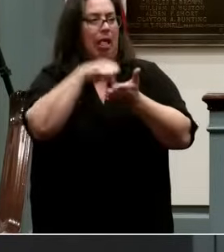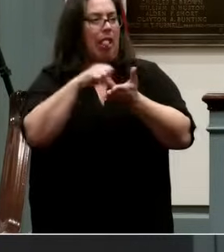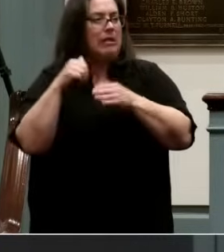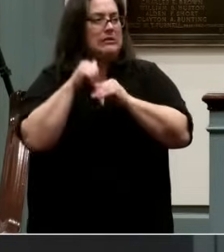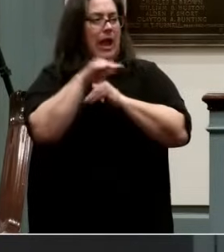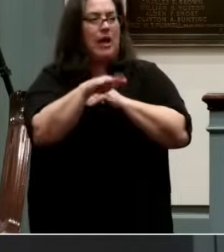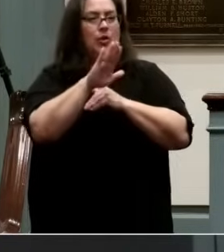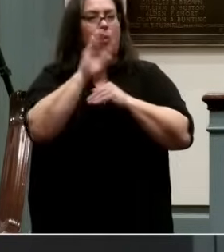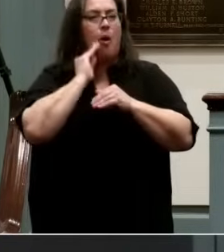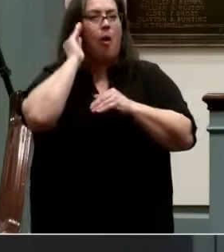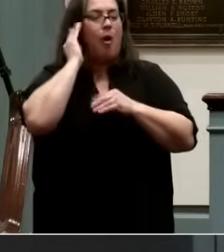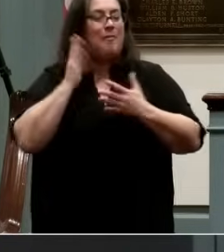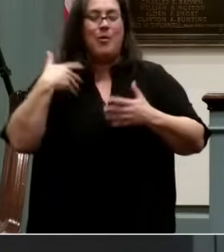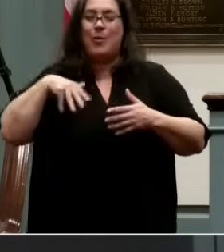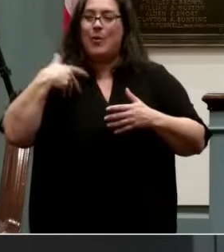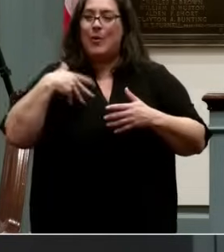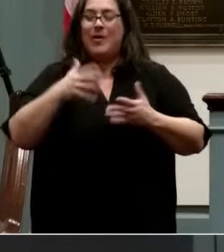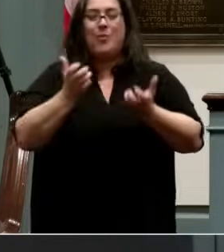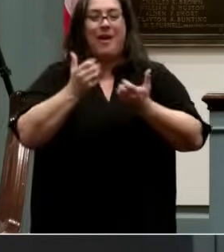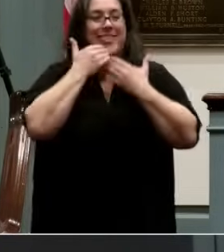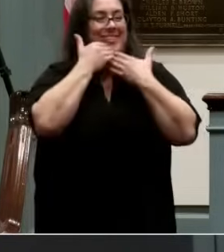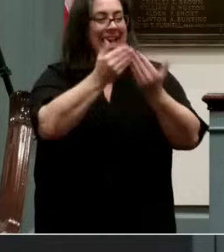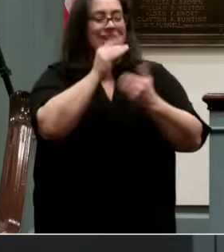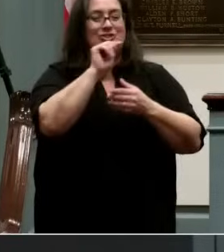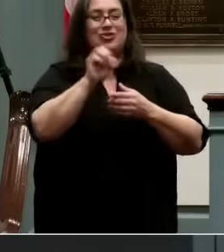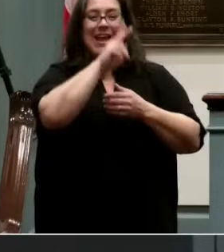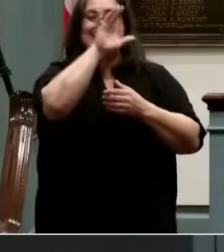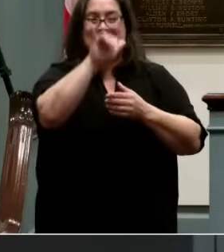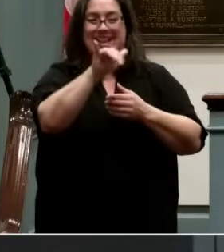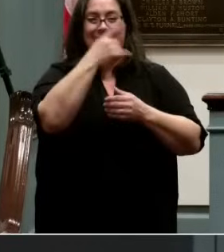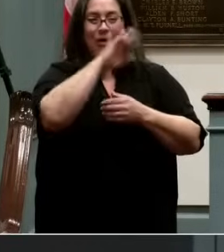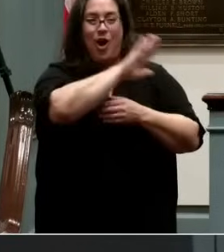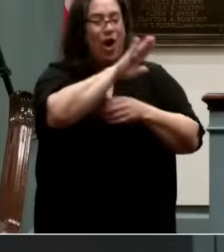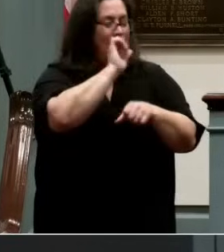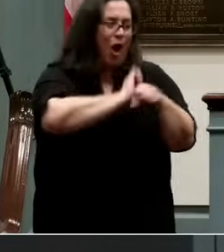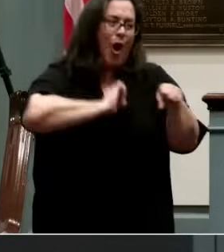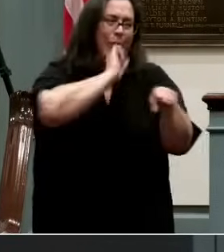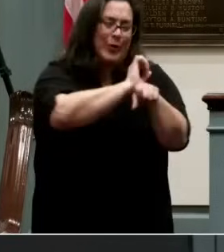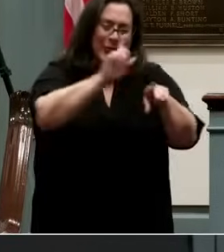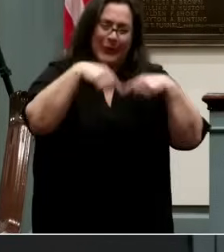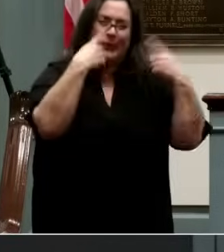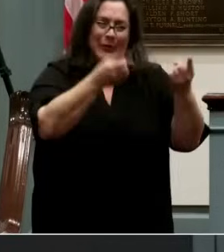even higher. Please join me in thanking Tracy and all her partners for their hard work.